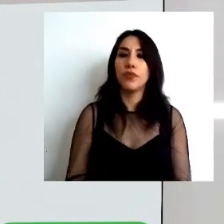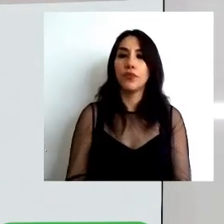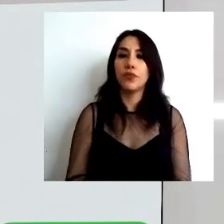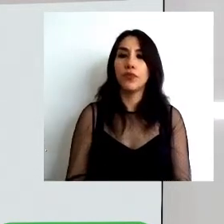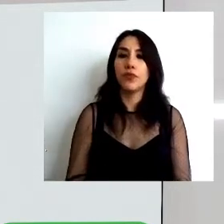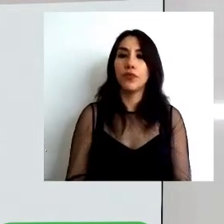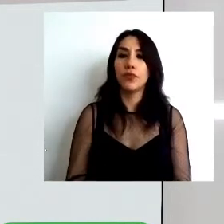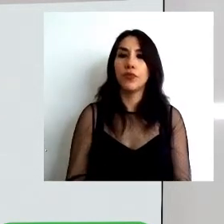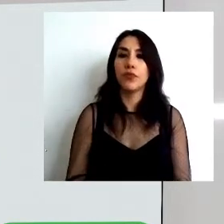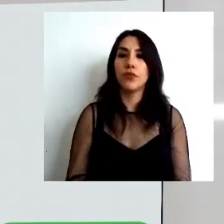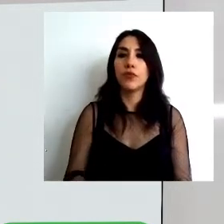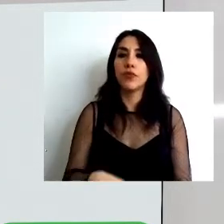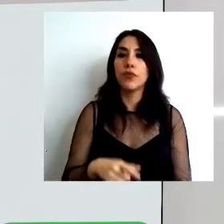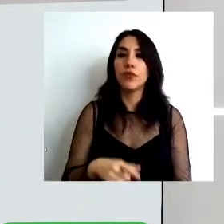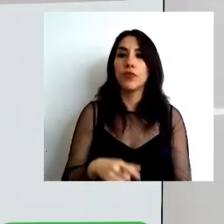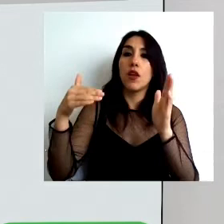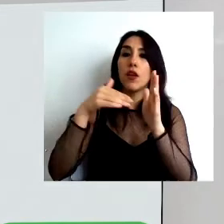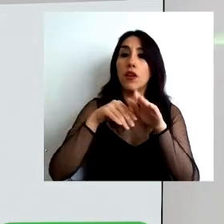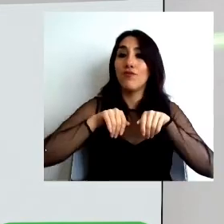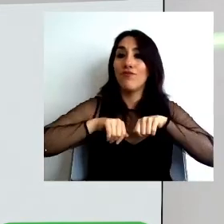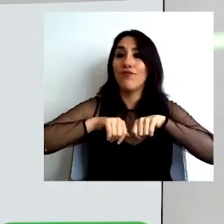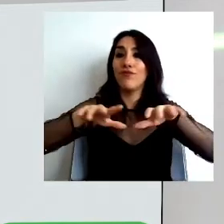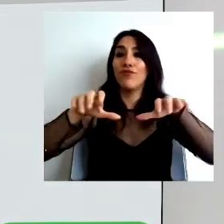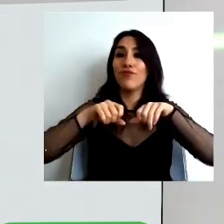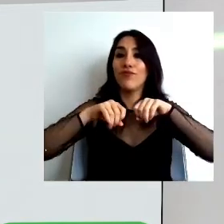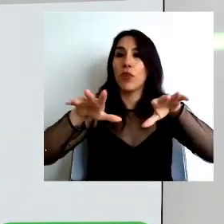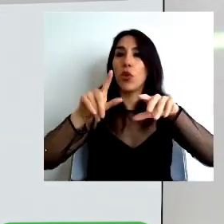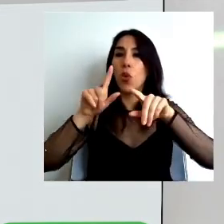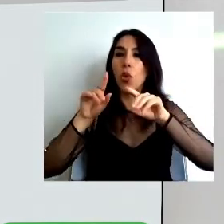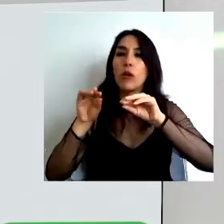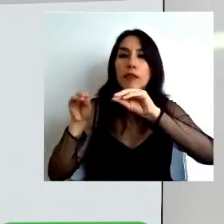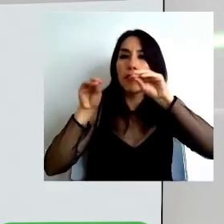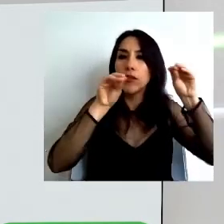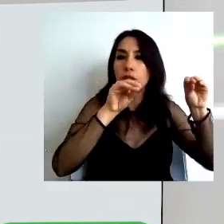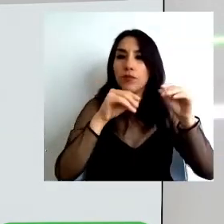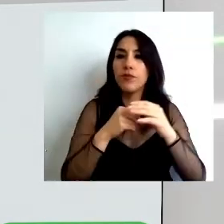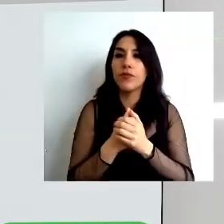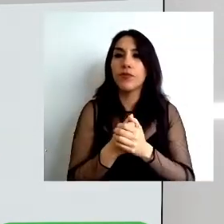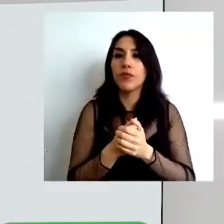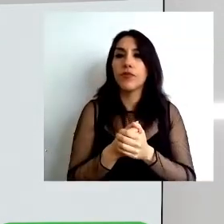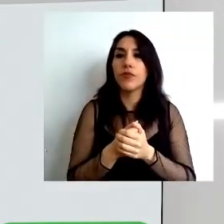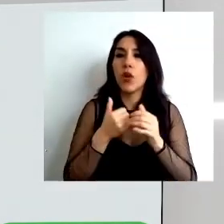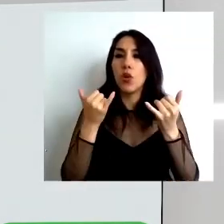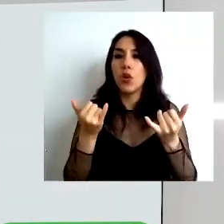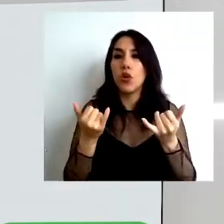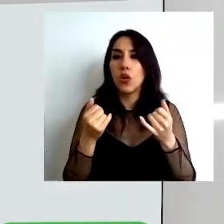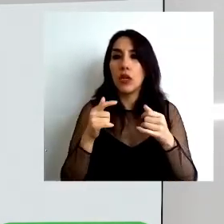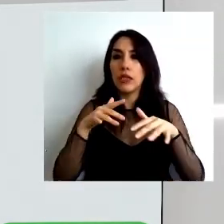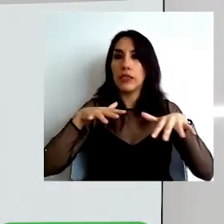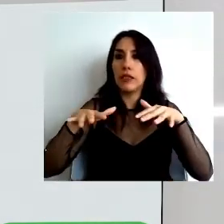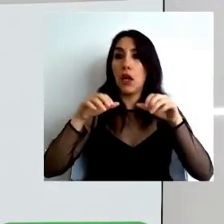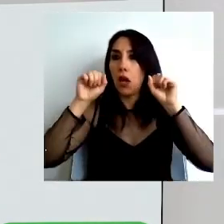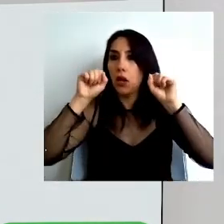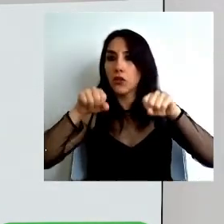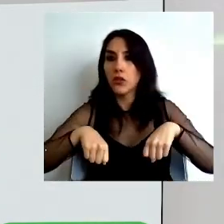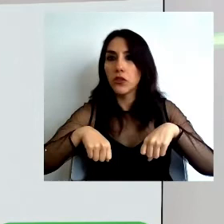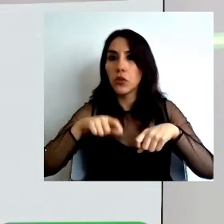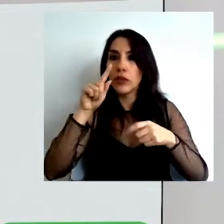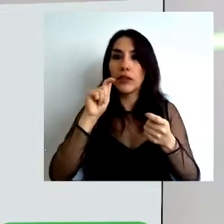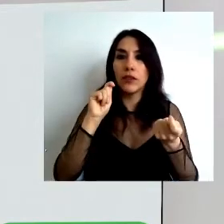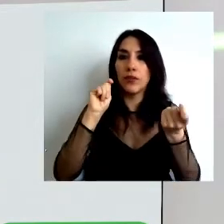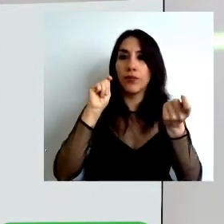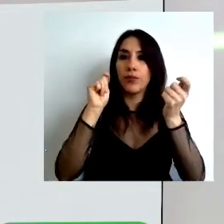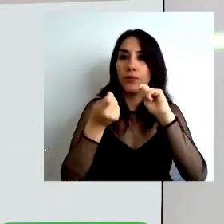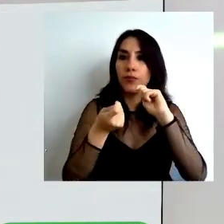your end goal, to influence a system for the better. So if we talk about